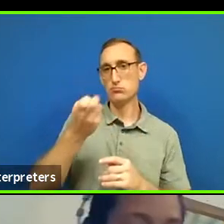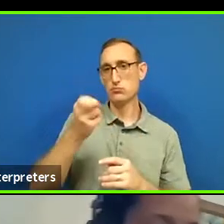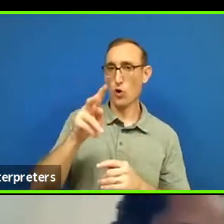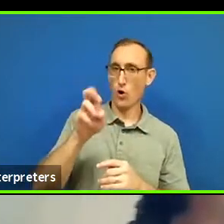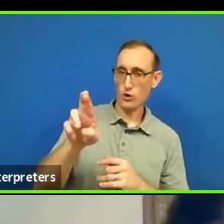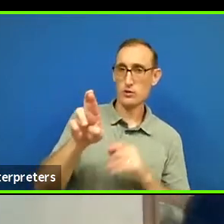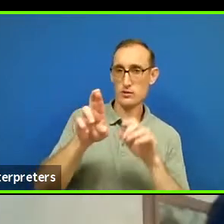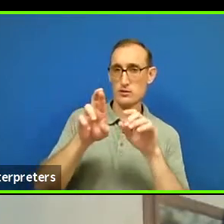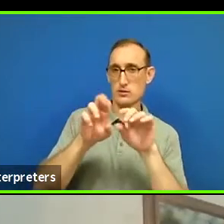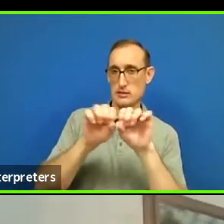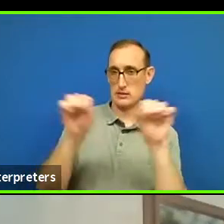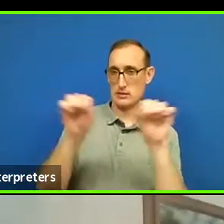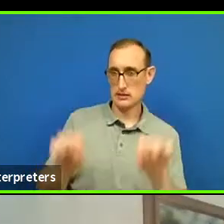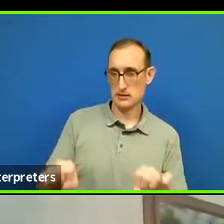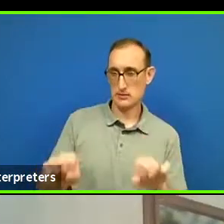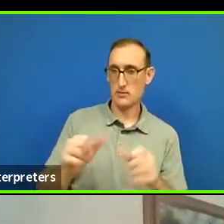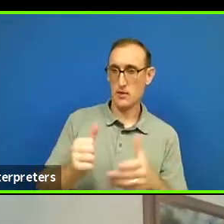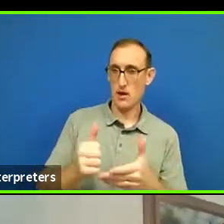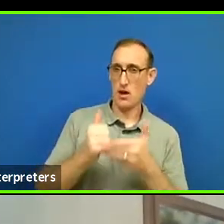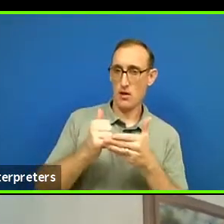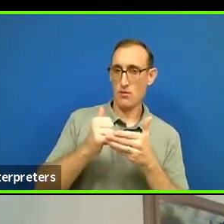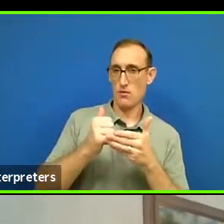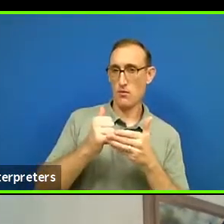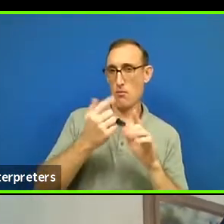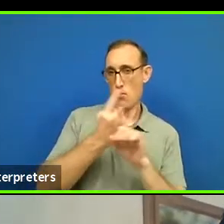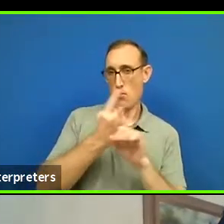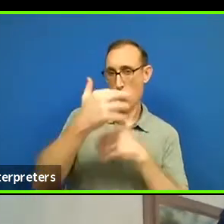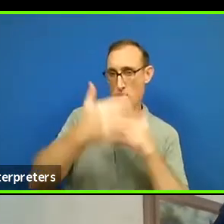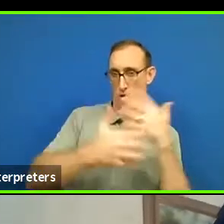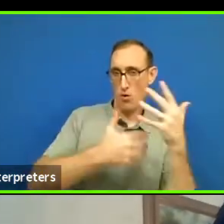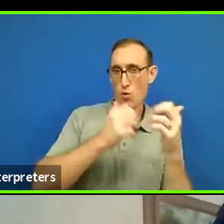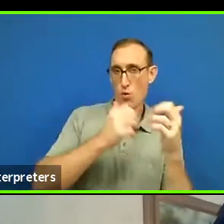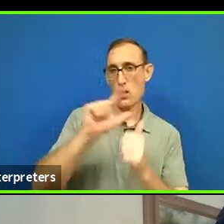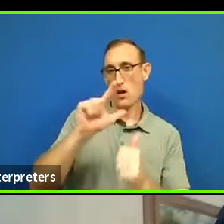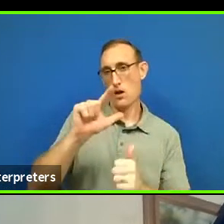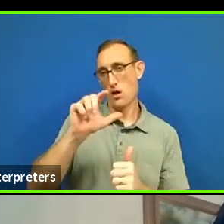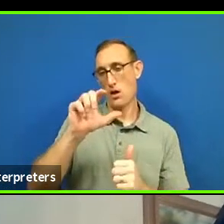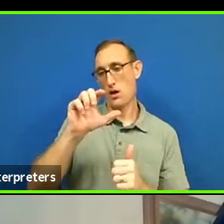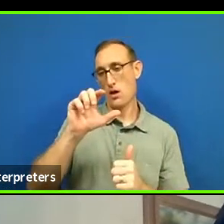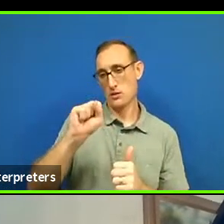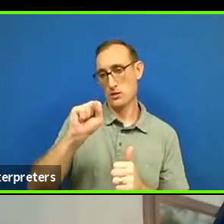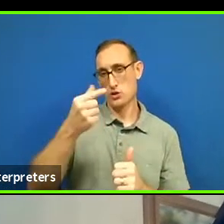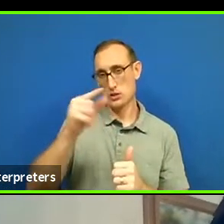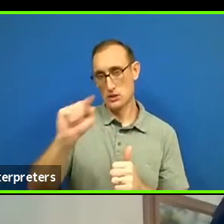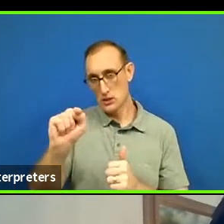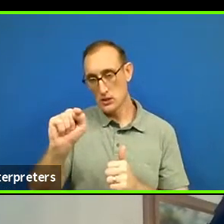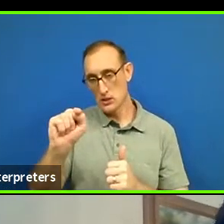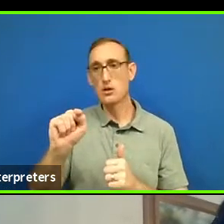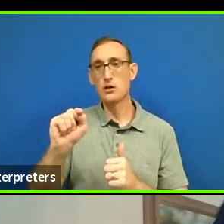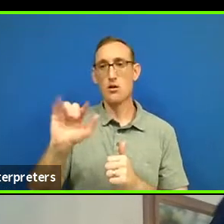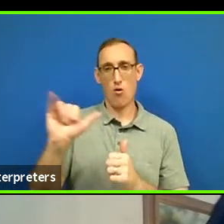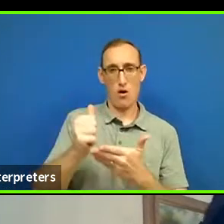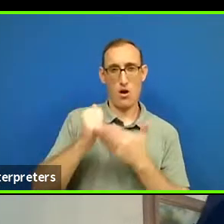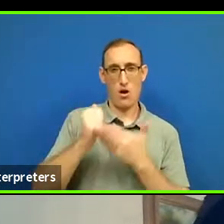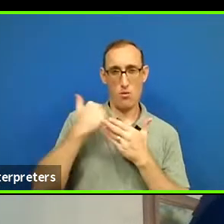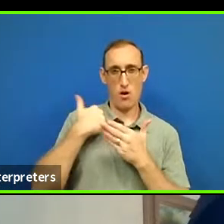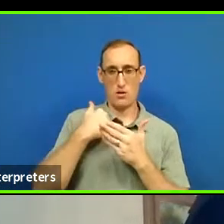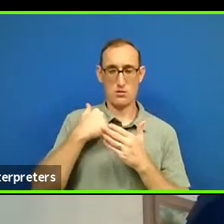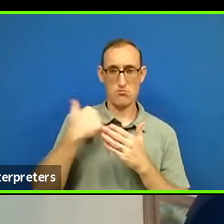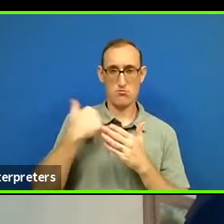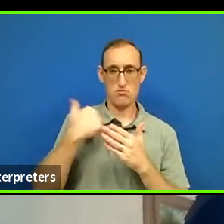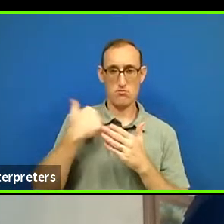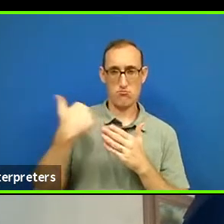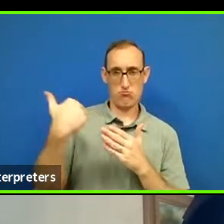can know how to properly interact with our LSGTs and make sure that we stay focused on the things that we need to drive